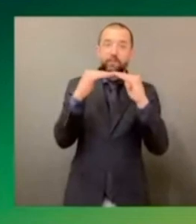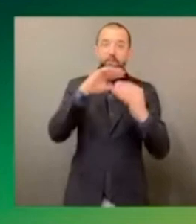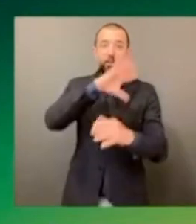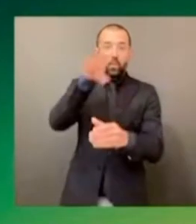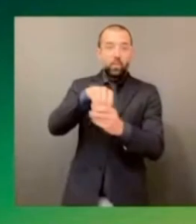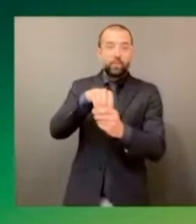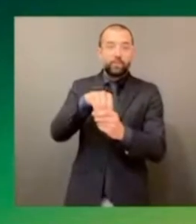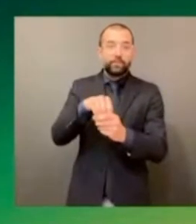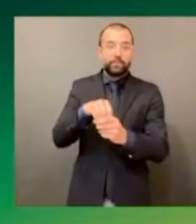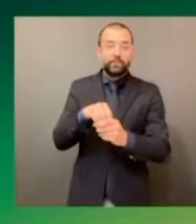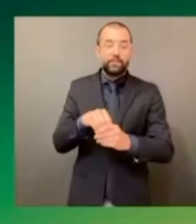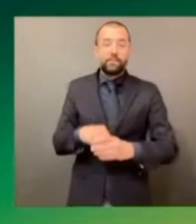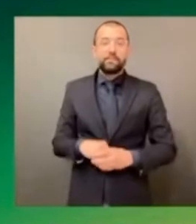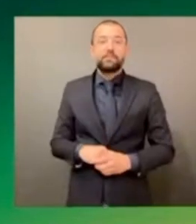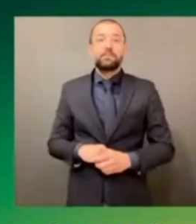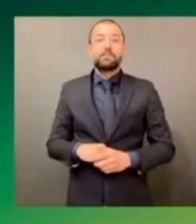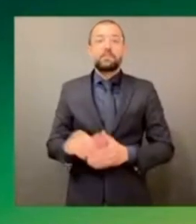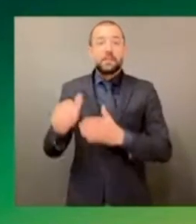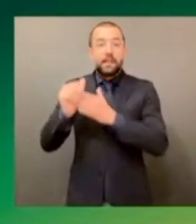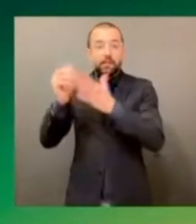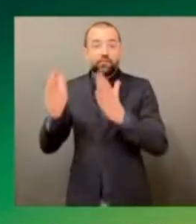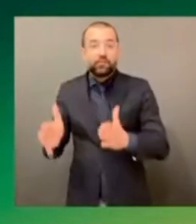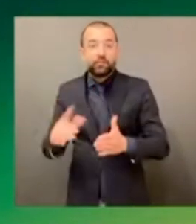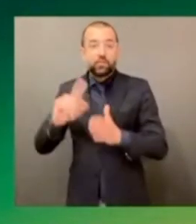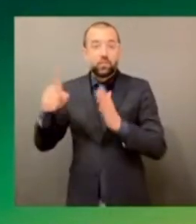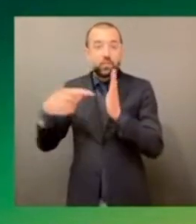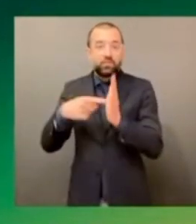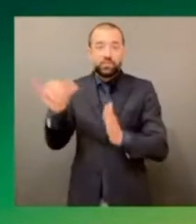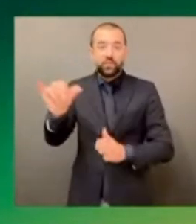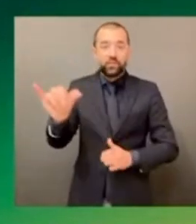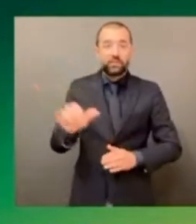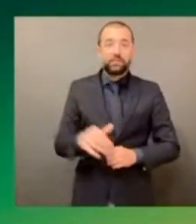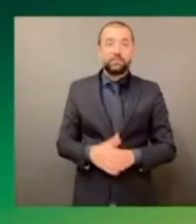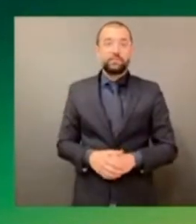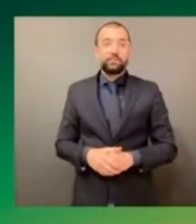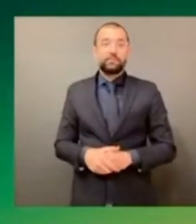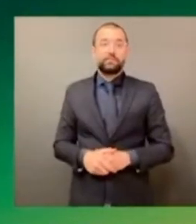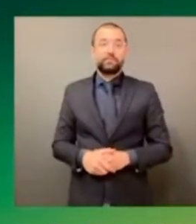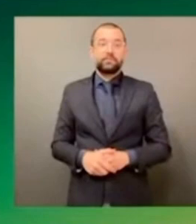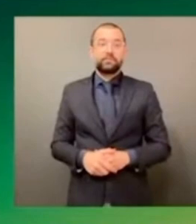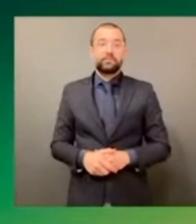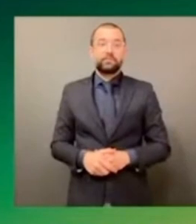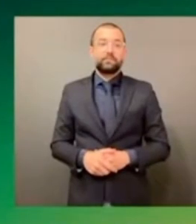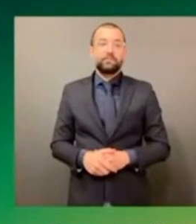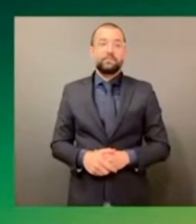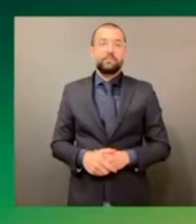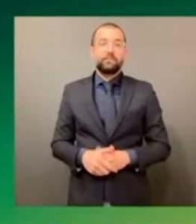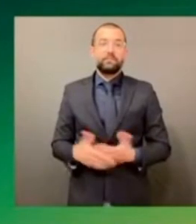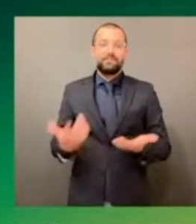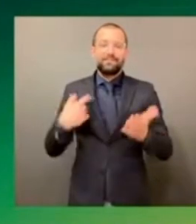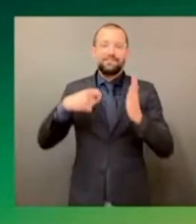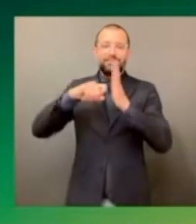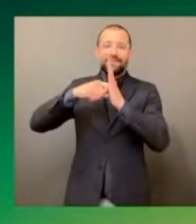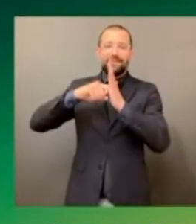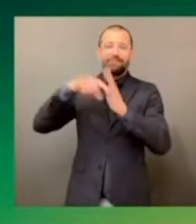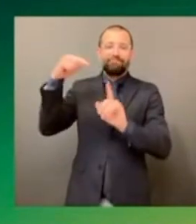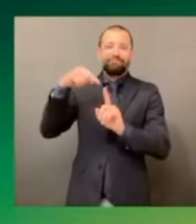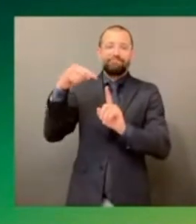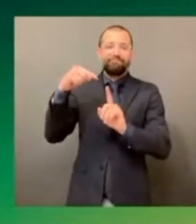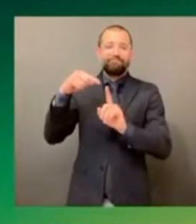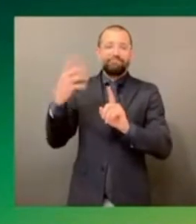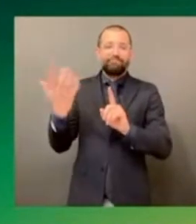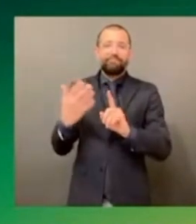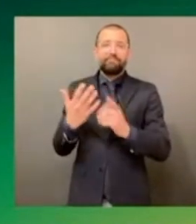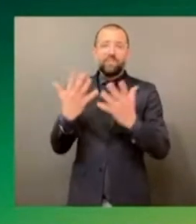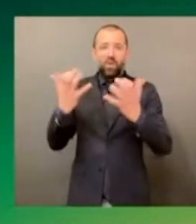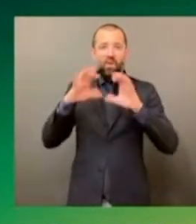including in leadership roles. It is a key to maximizing global